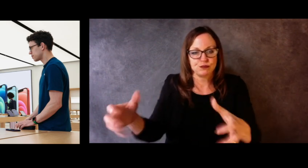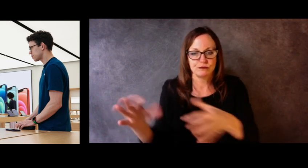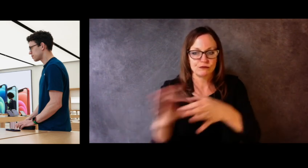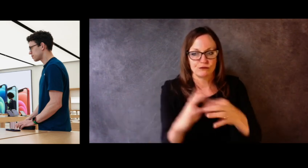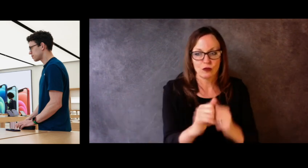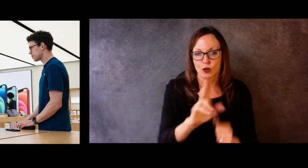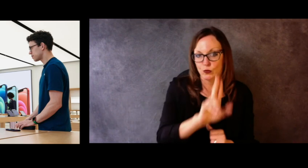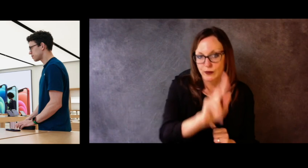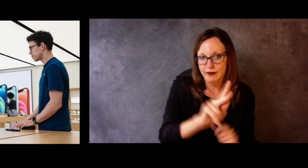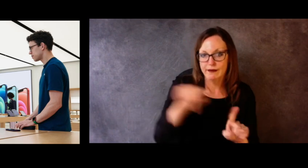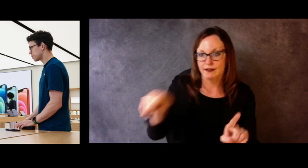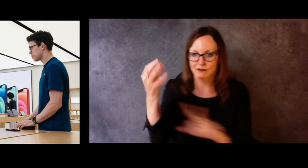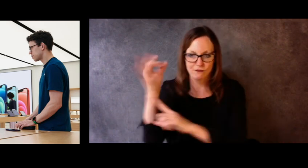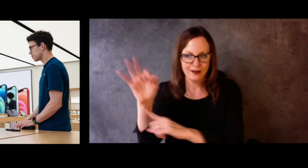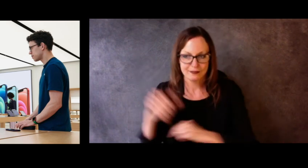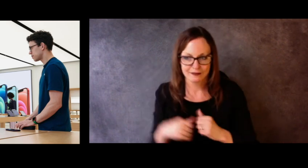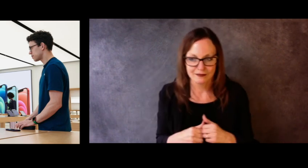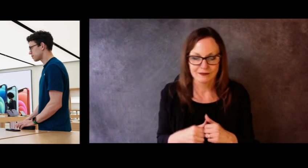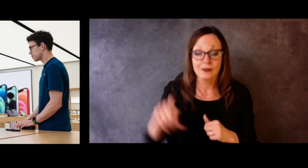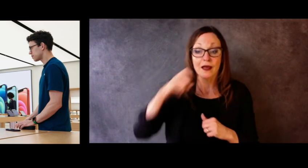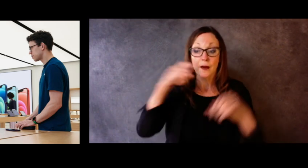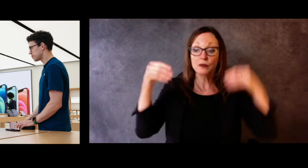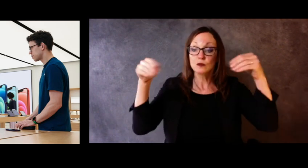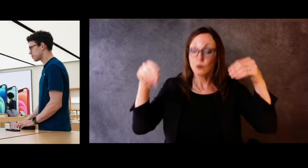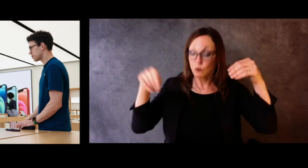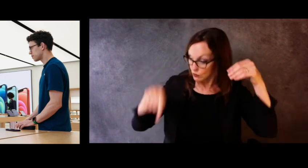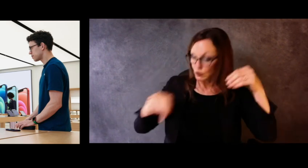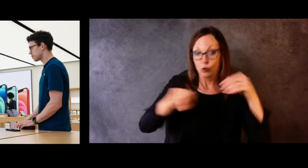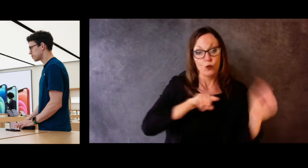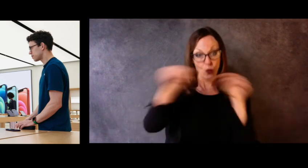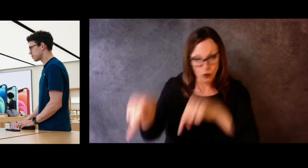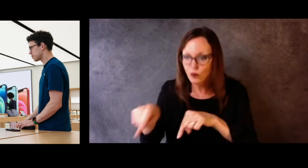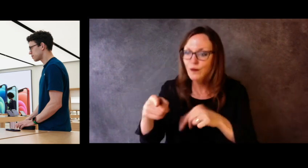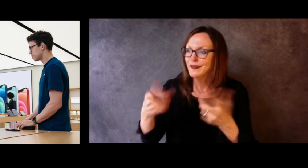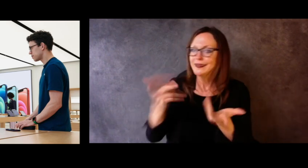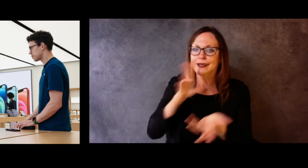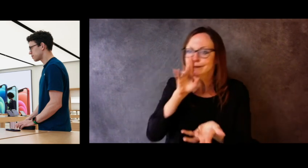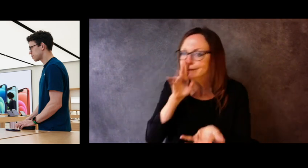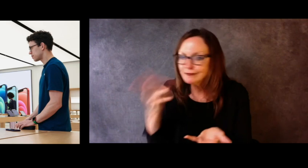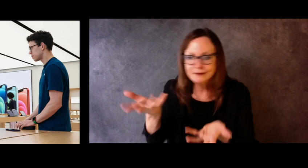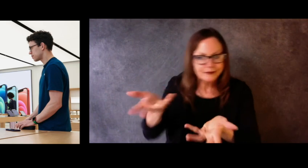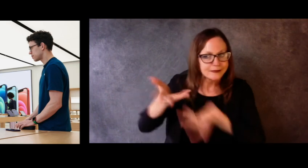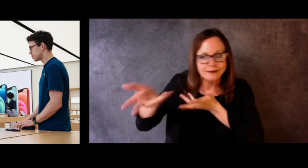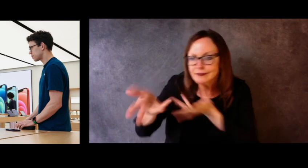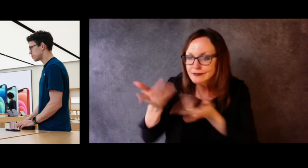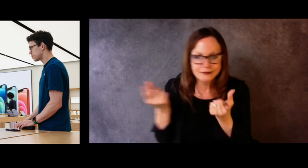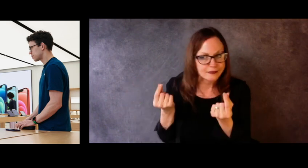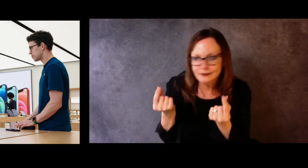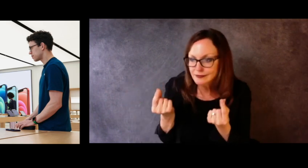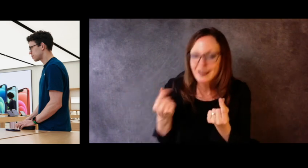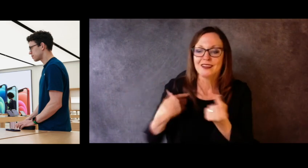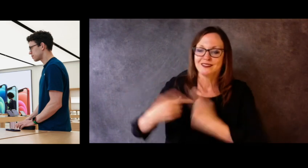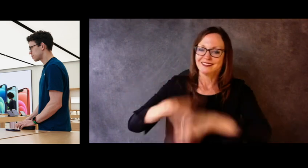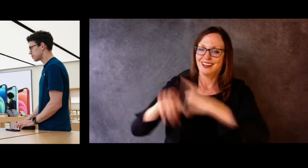browsers. Customers visiting Apple Store locations can also use Sign Time to remotely access a sign language interpreter without booking